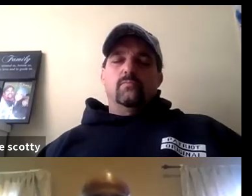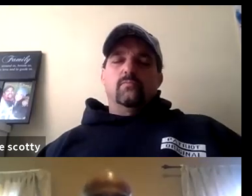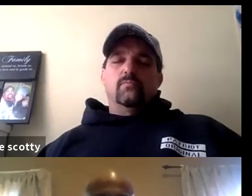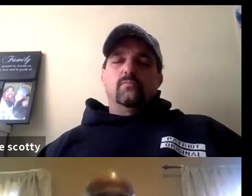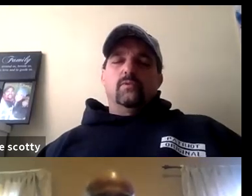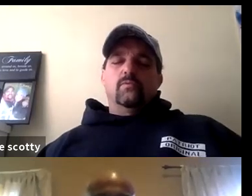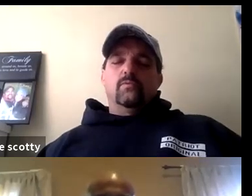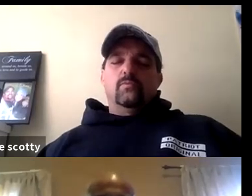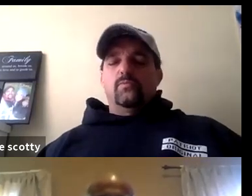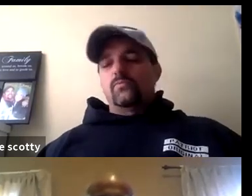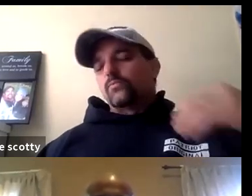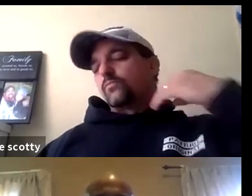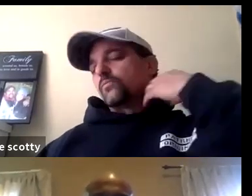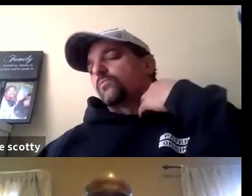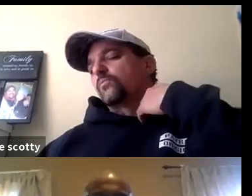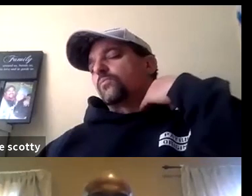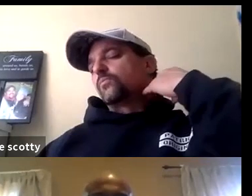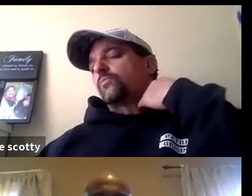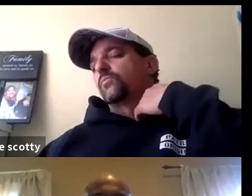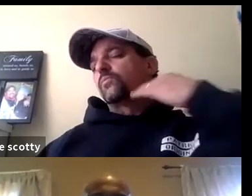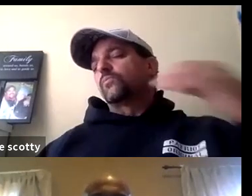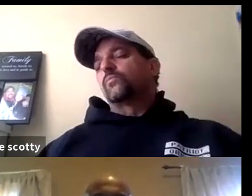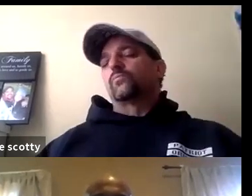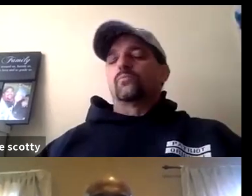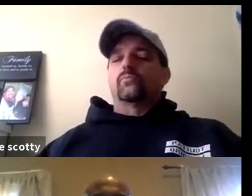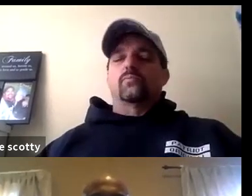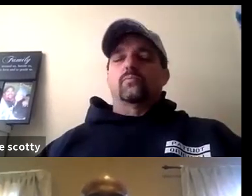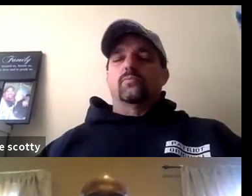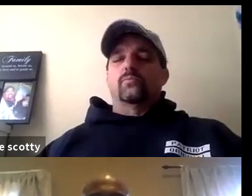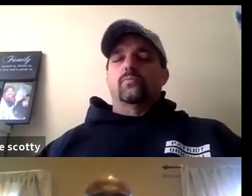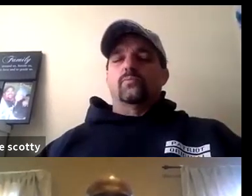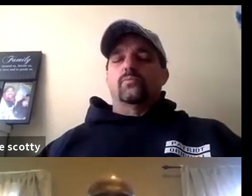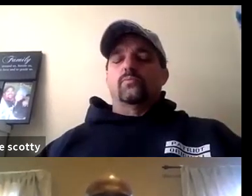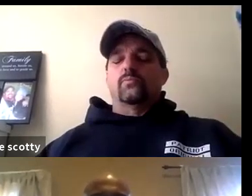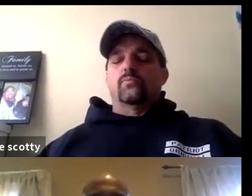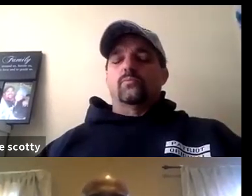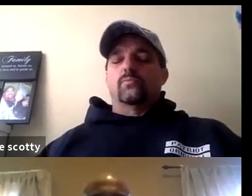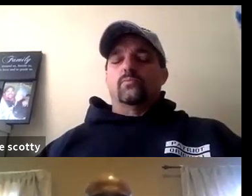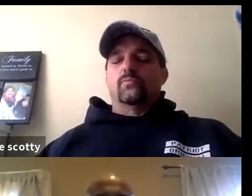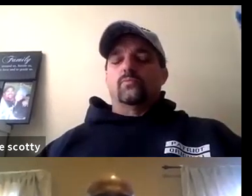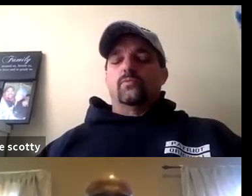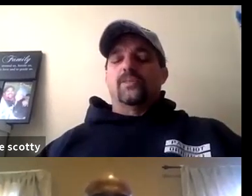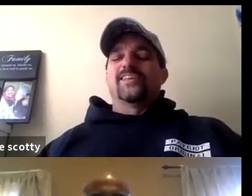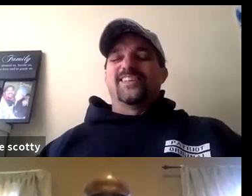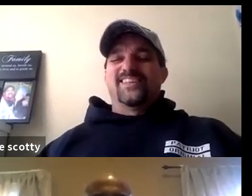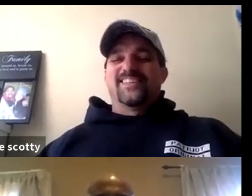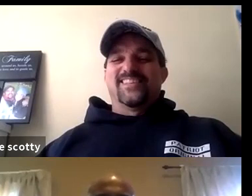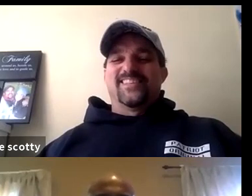And as you breathe in compassion, you're wishing compassion for everybody.